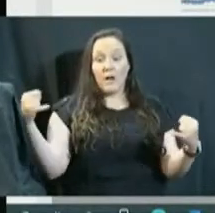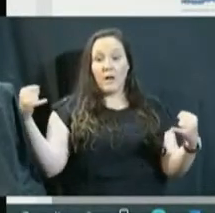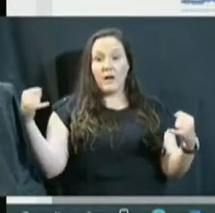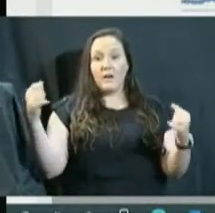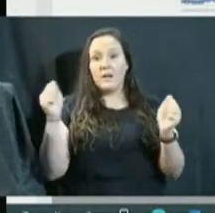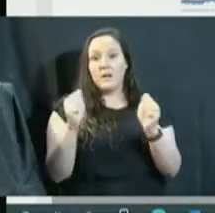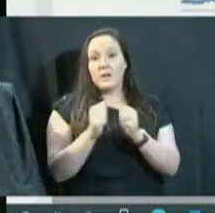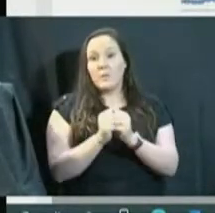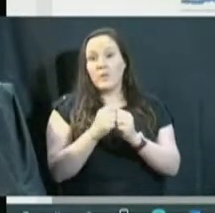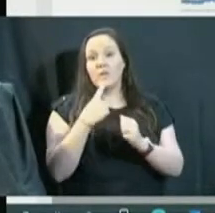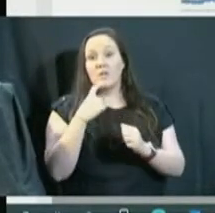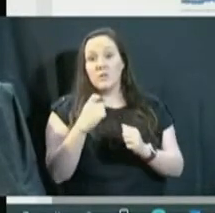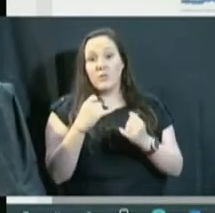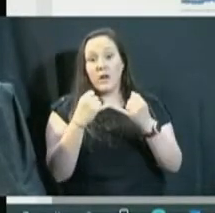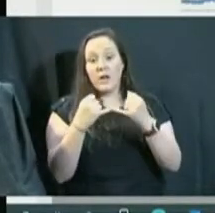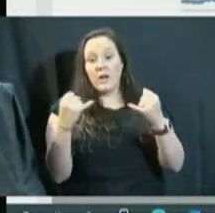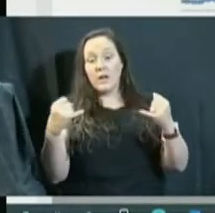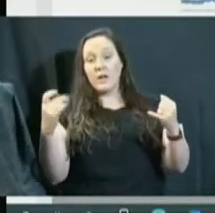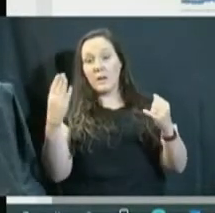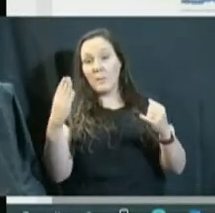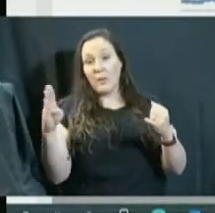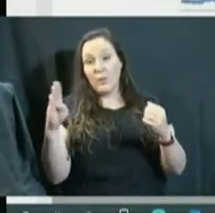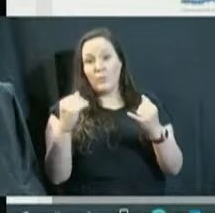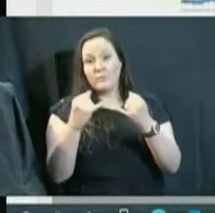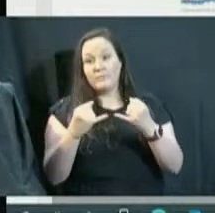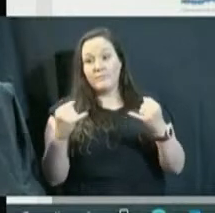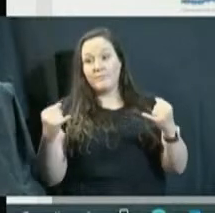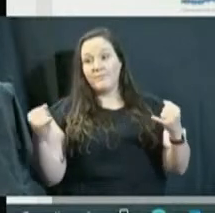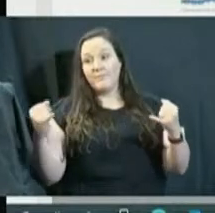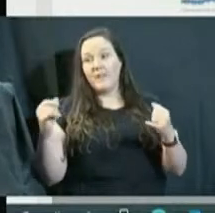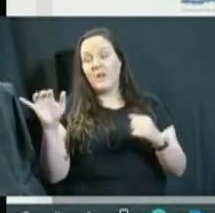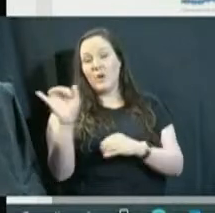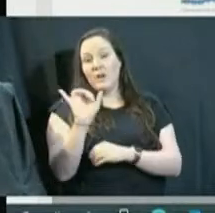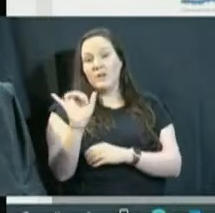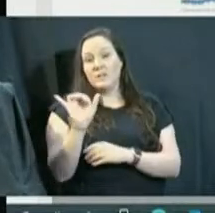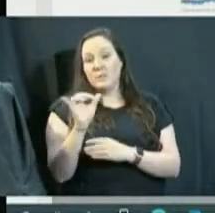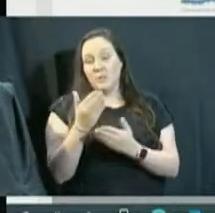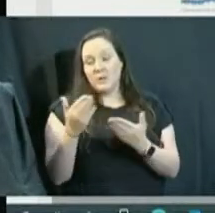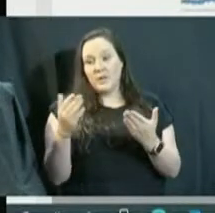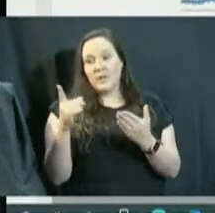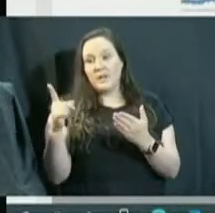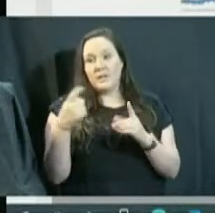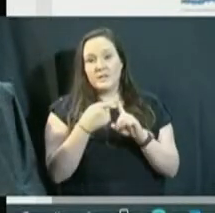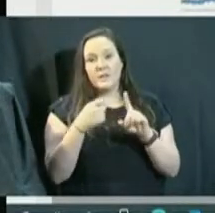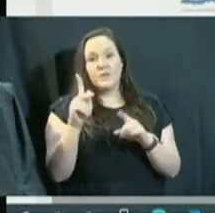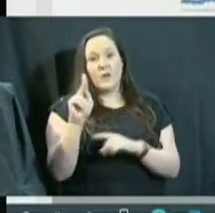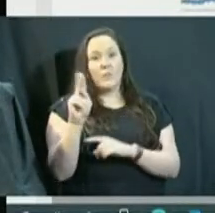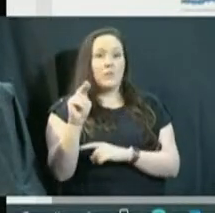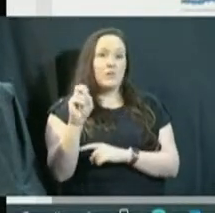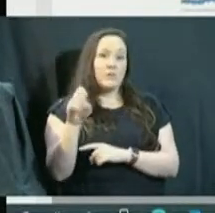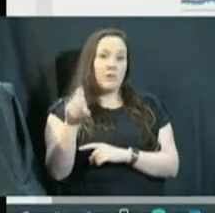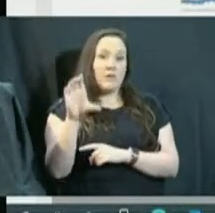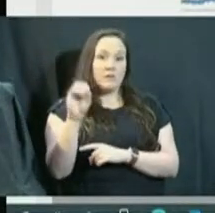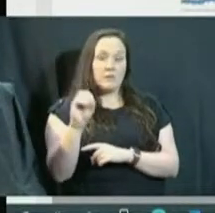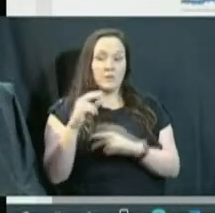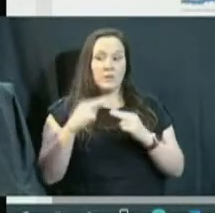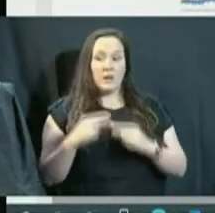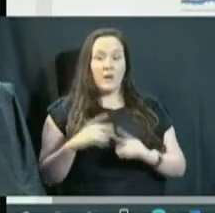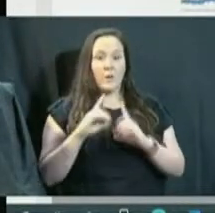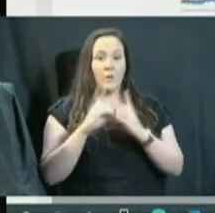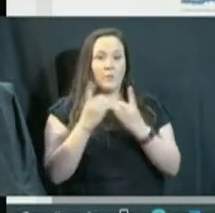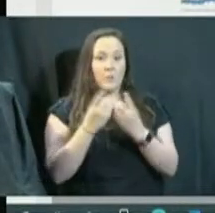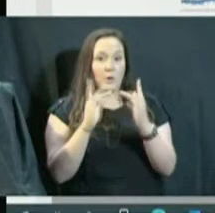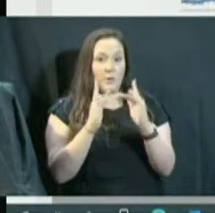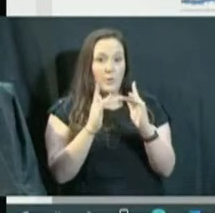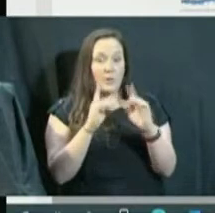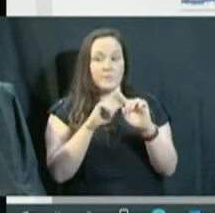the red and blue, and these are similar things that this came off the Knox County Health Department website, but what